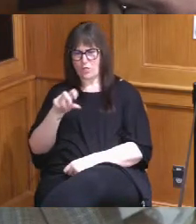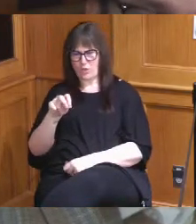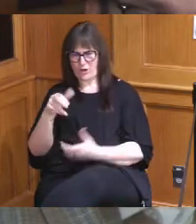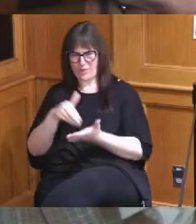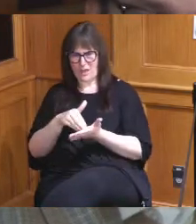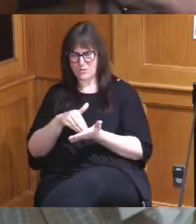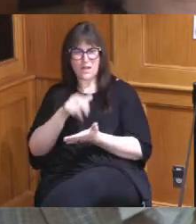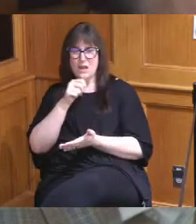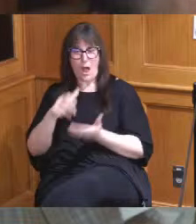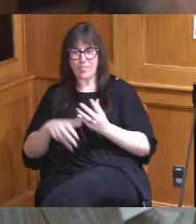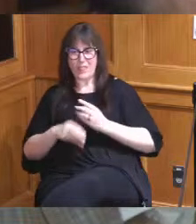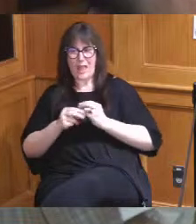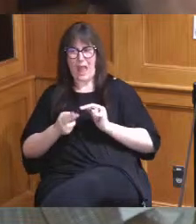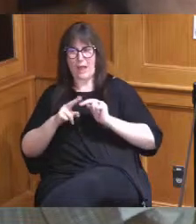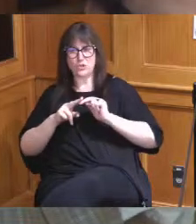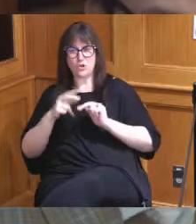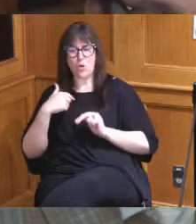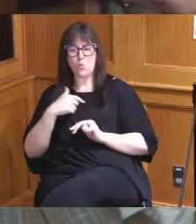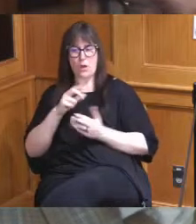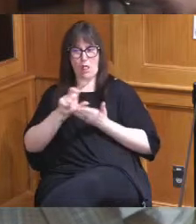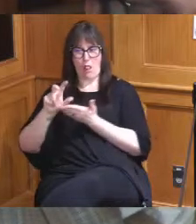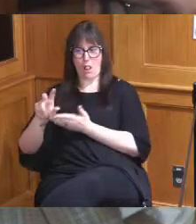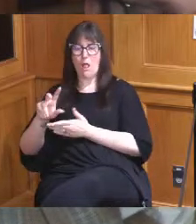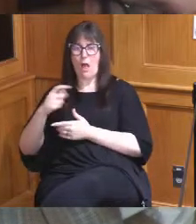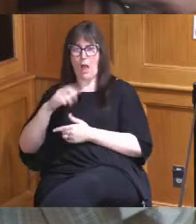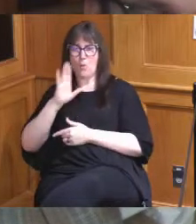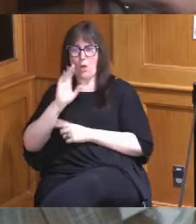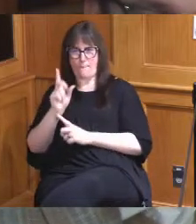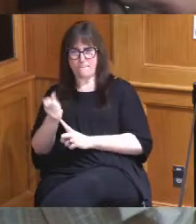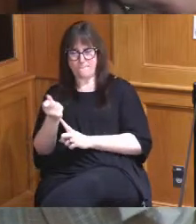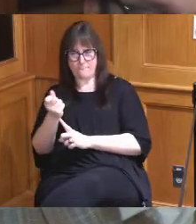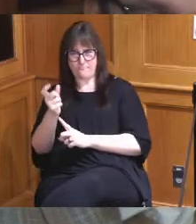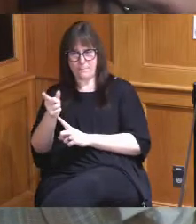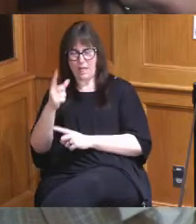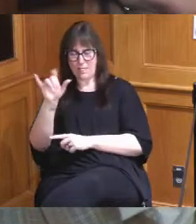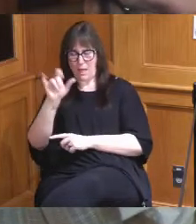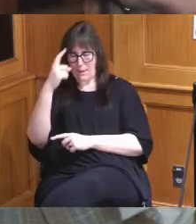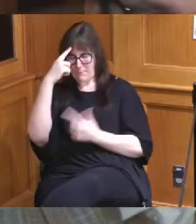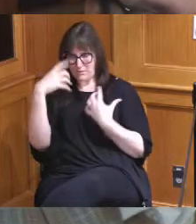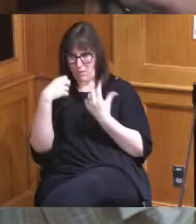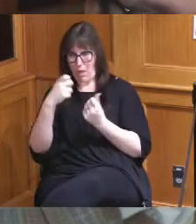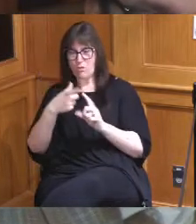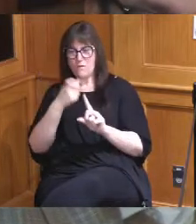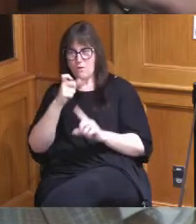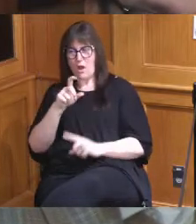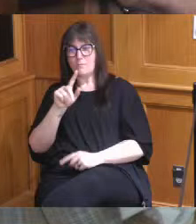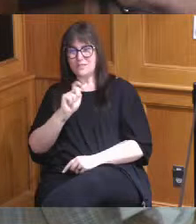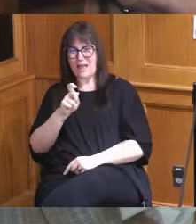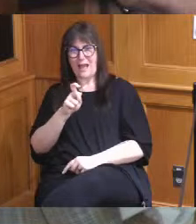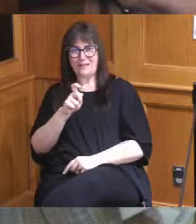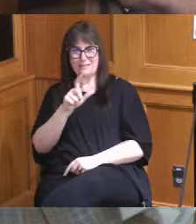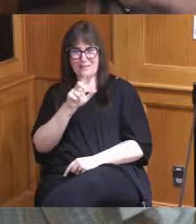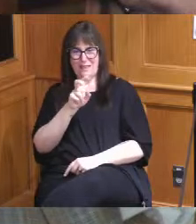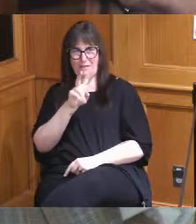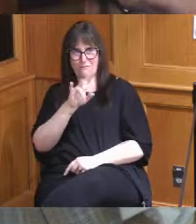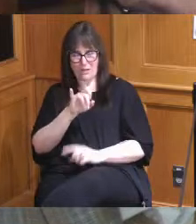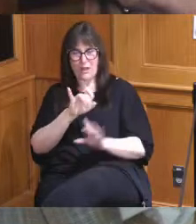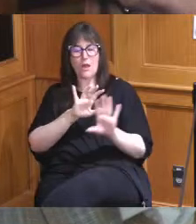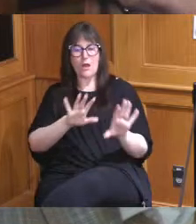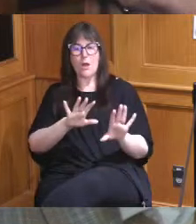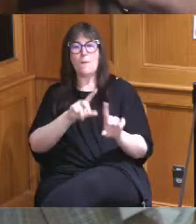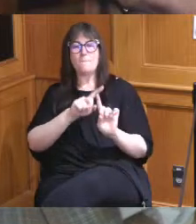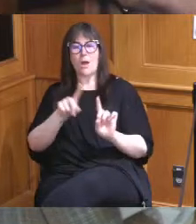the extra that, because we fund other stuff. I'll get to that in a minute. Like mental health comes from the tax levy people. But what